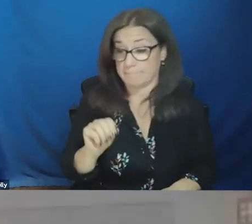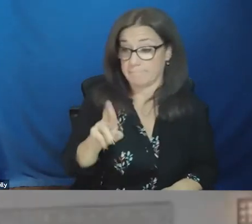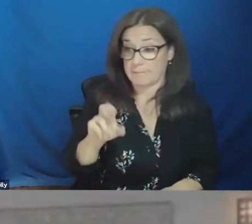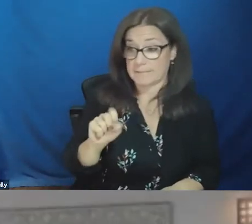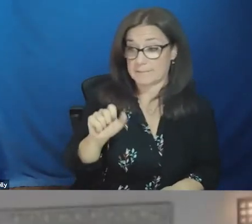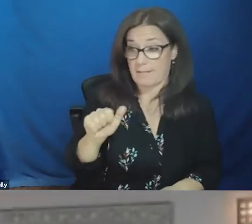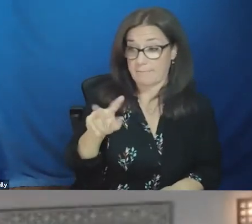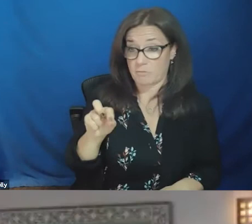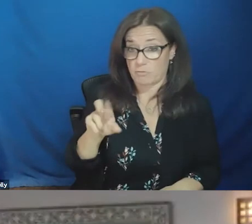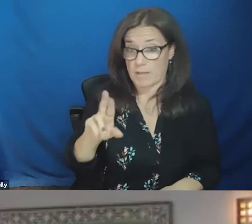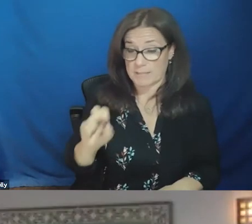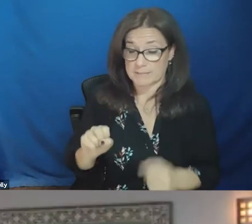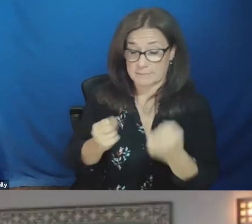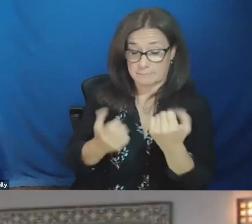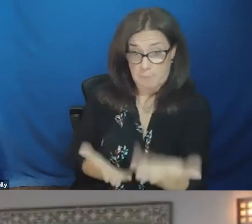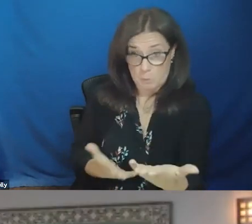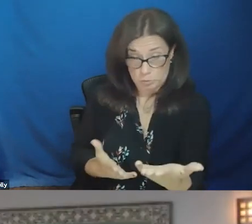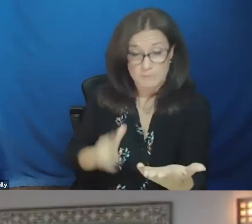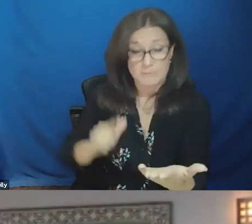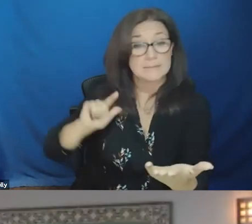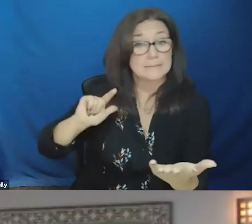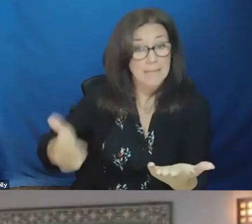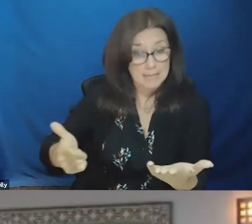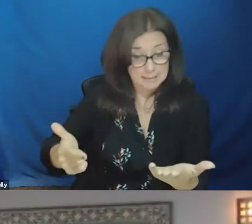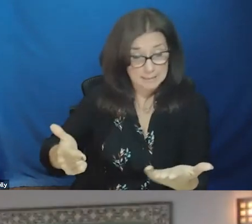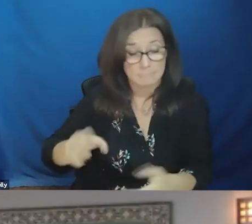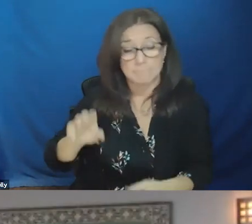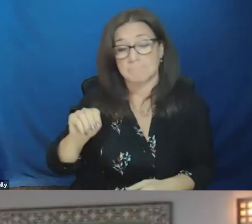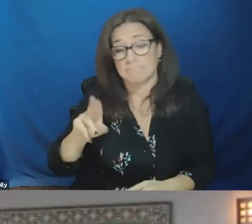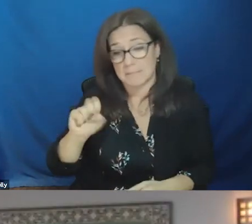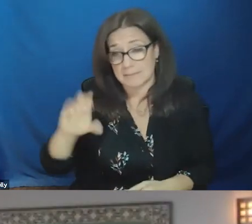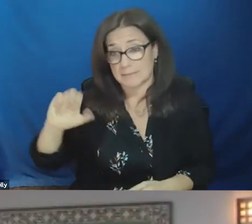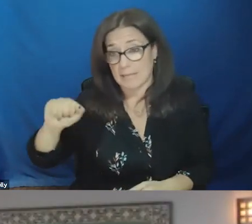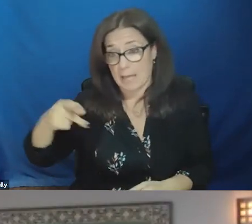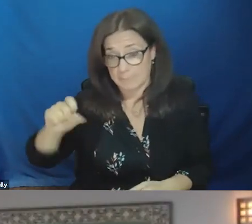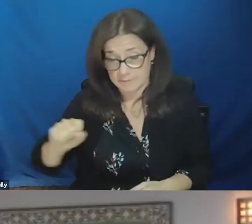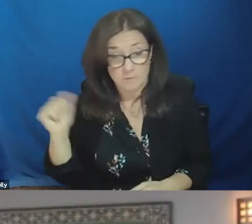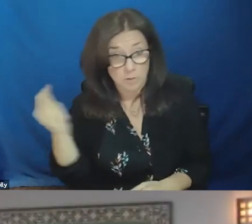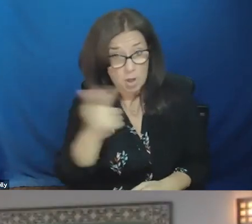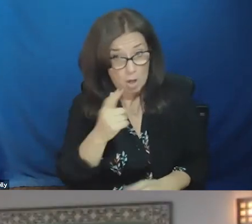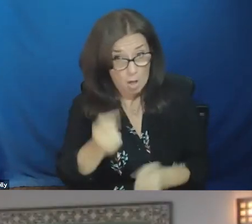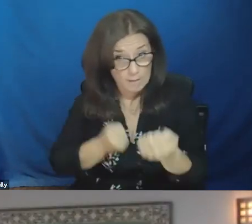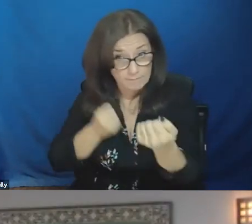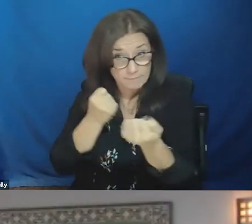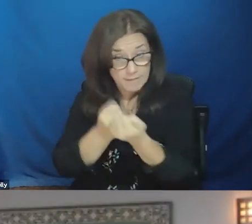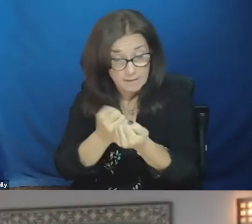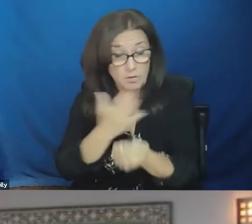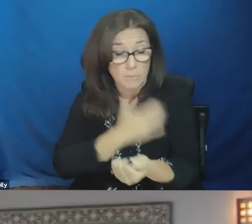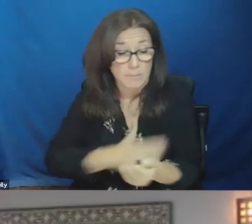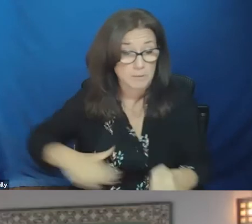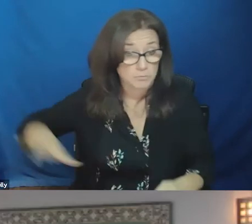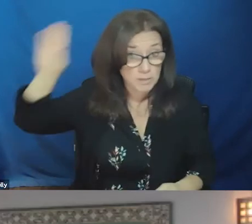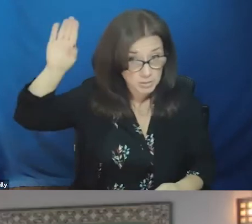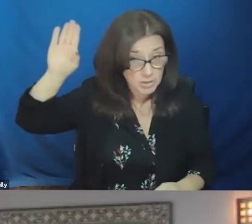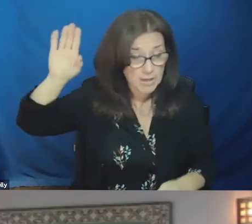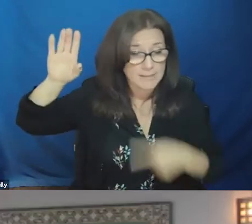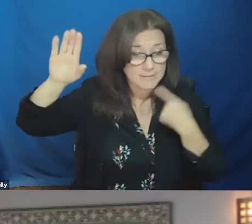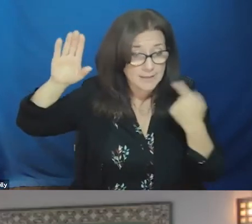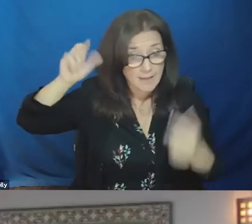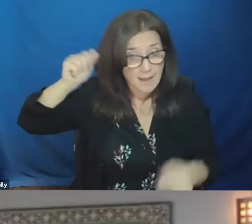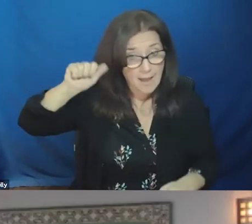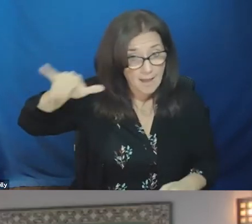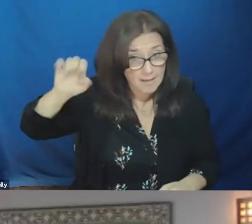Alvarez has the motion, and how about a second? Ms. Capps then. All in favor, please signify by raising your hand and saying